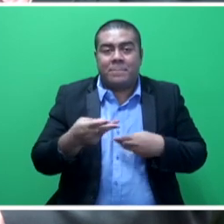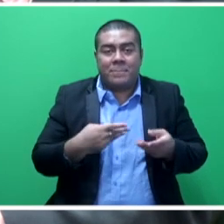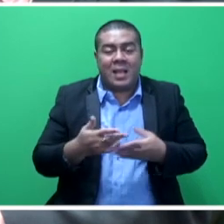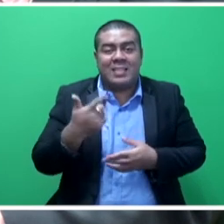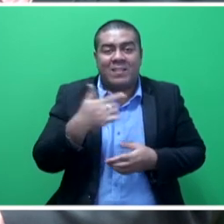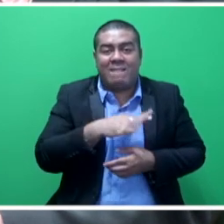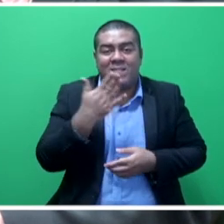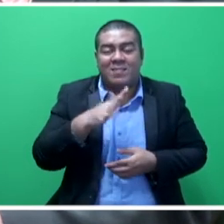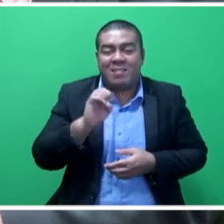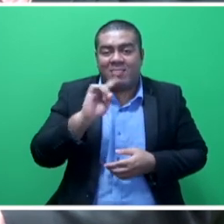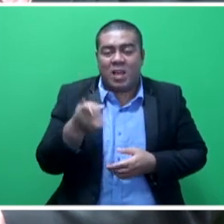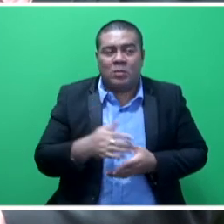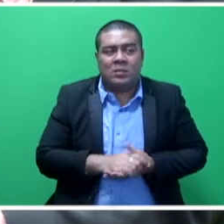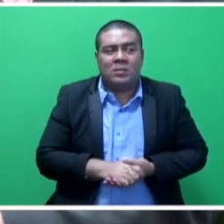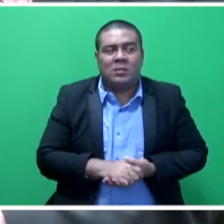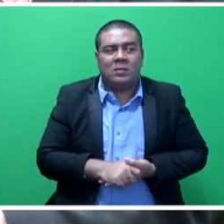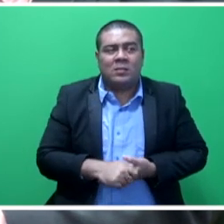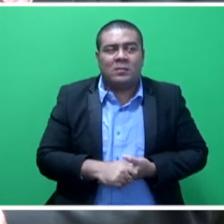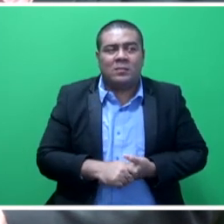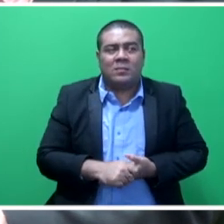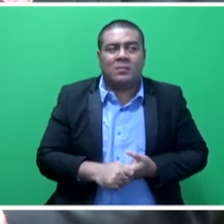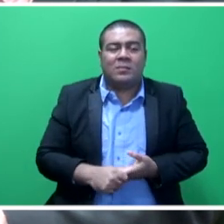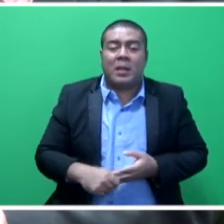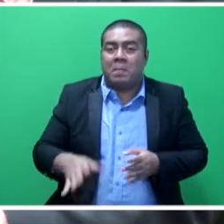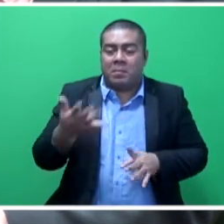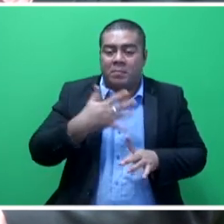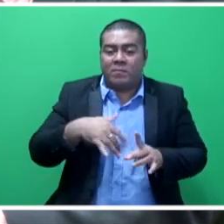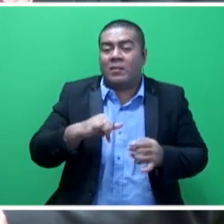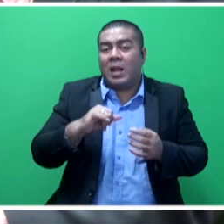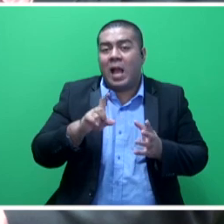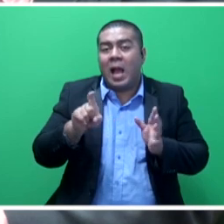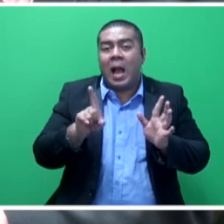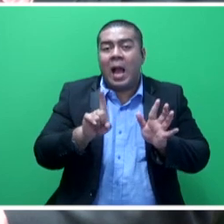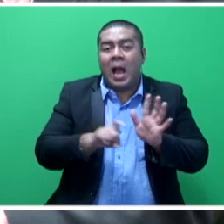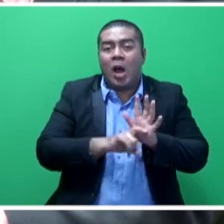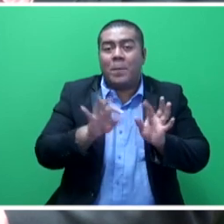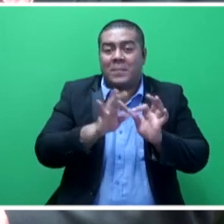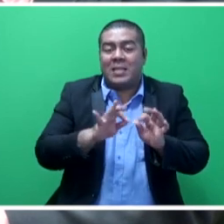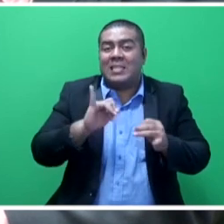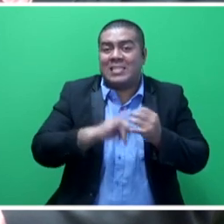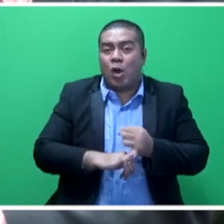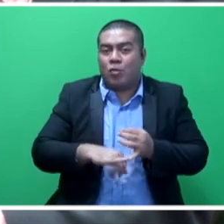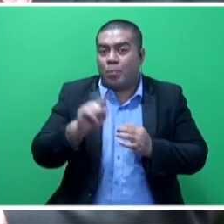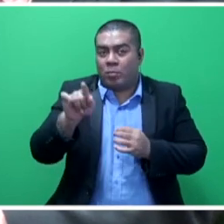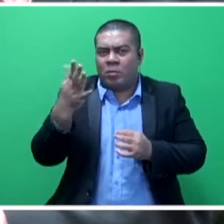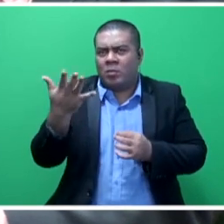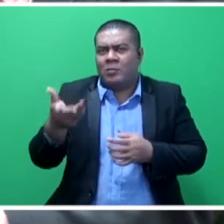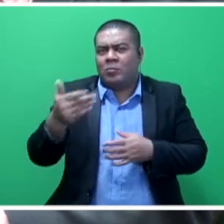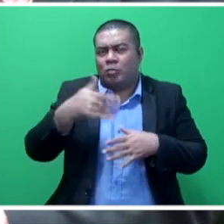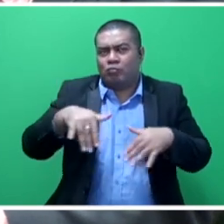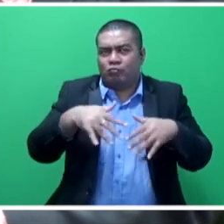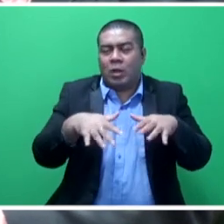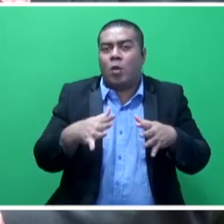750,000 is provided for the new Nakasi market behind RB South Point to relocate roadside vendors. Construction to